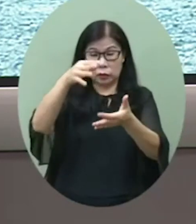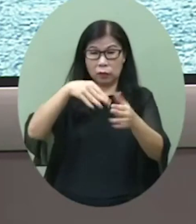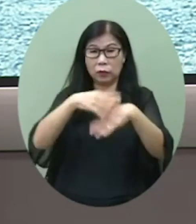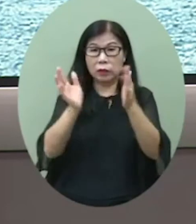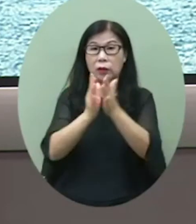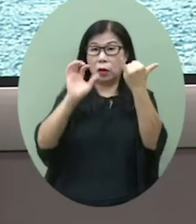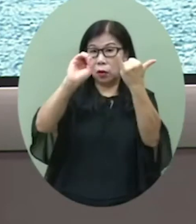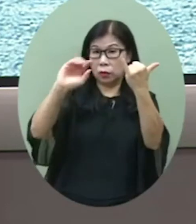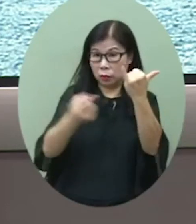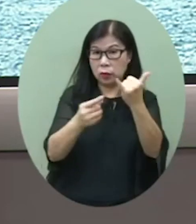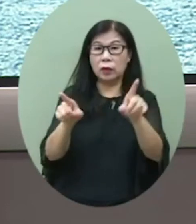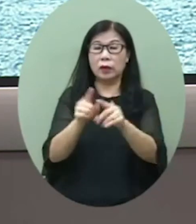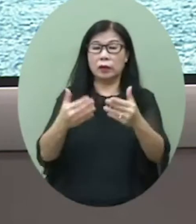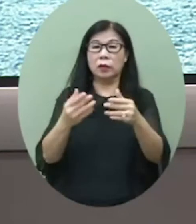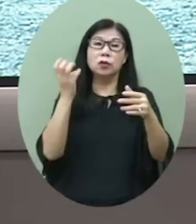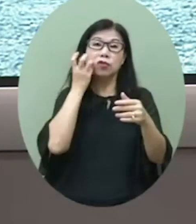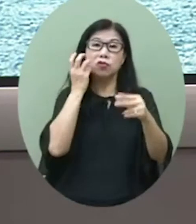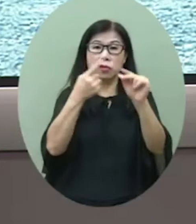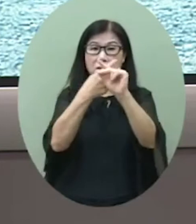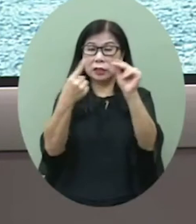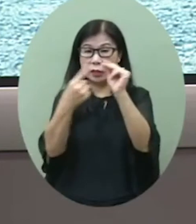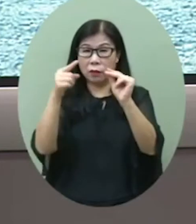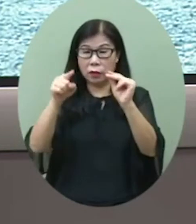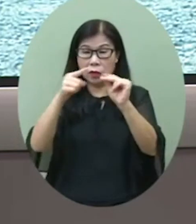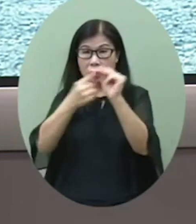But then in our voters